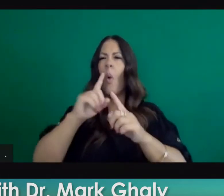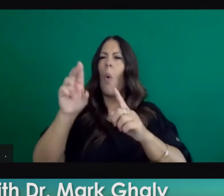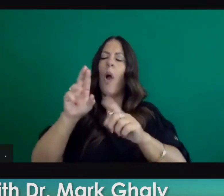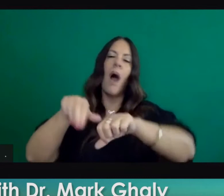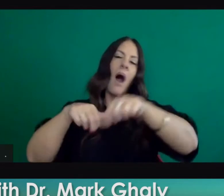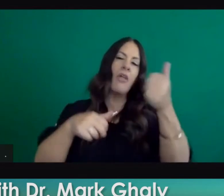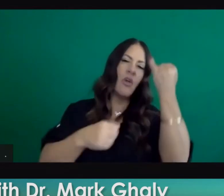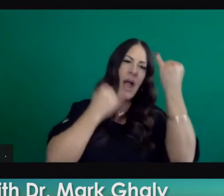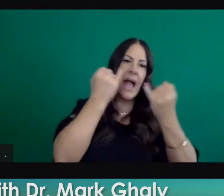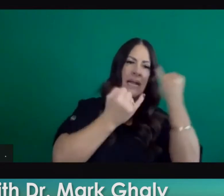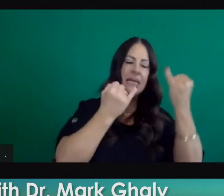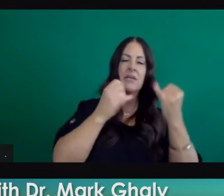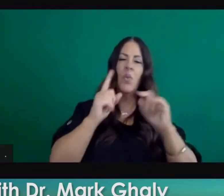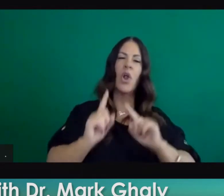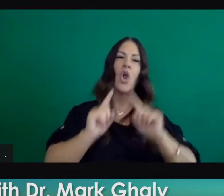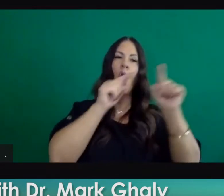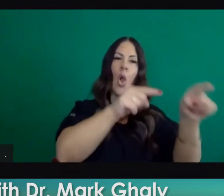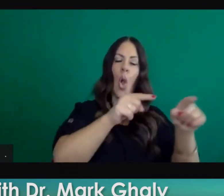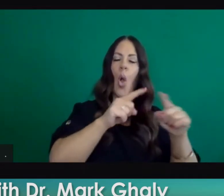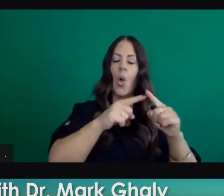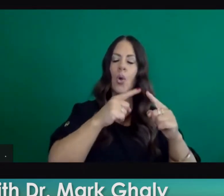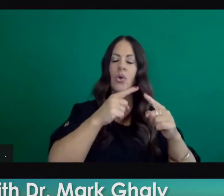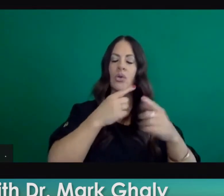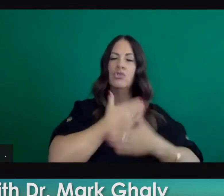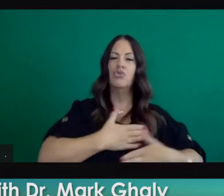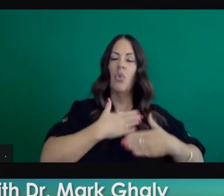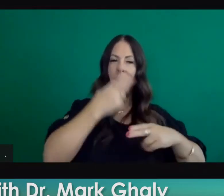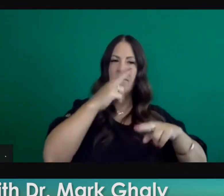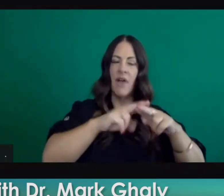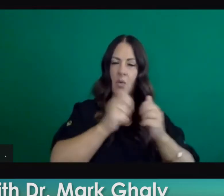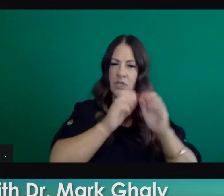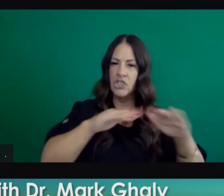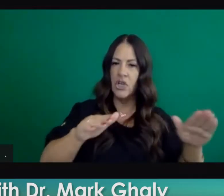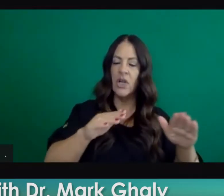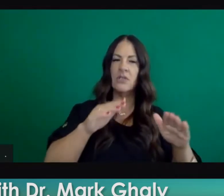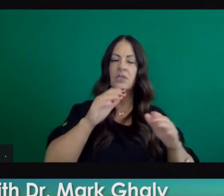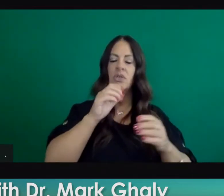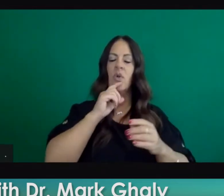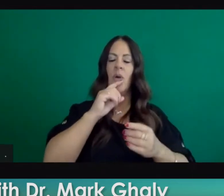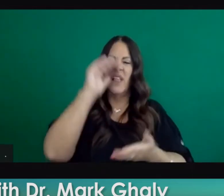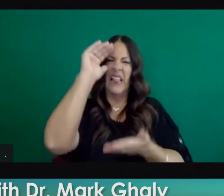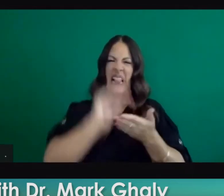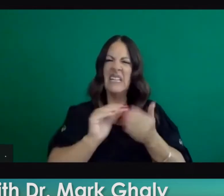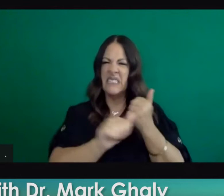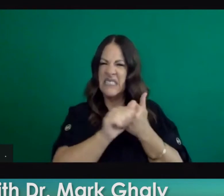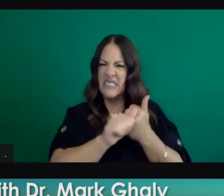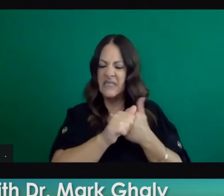the risk of transmission is low, that we're not just protecting those young people,